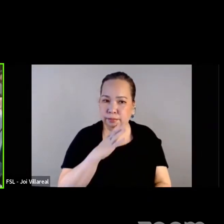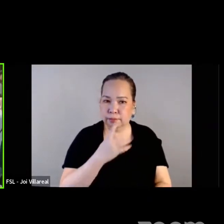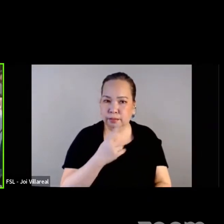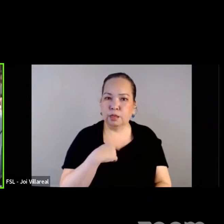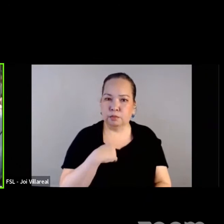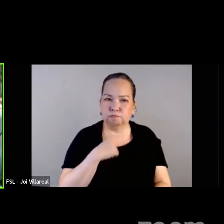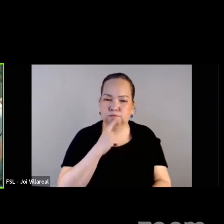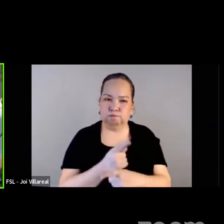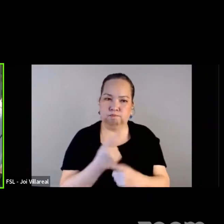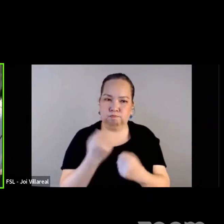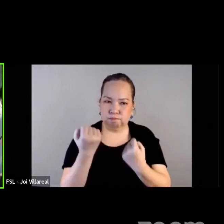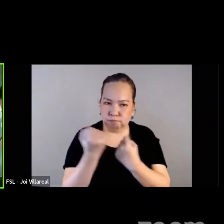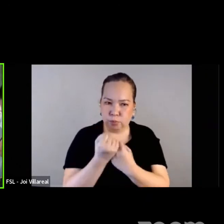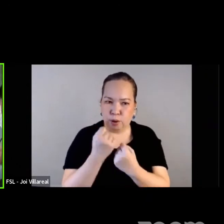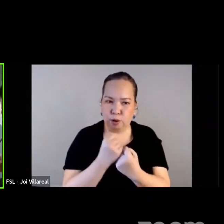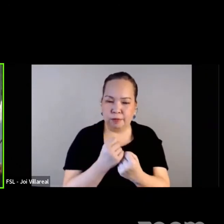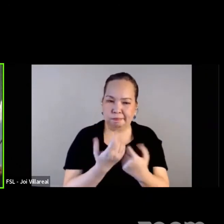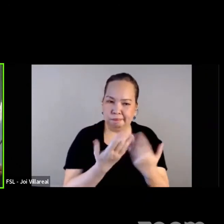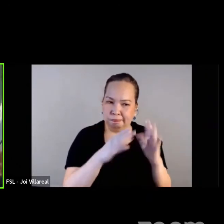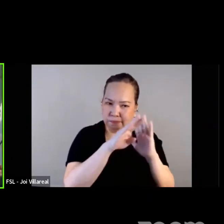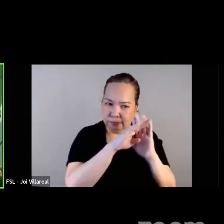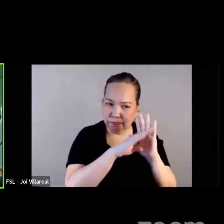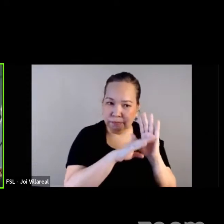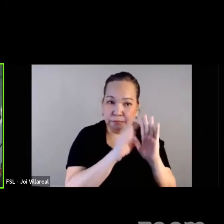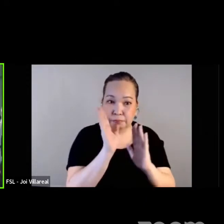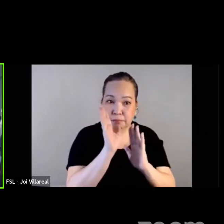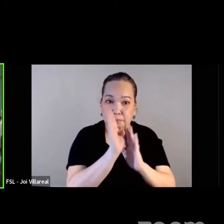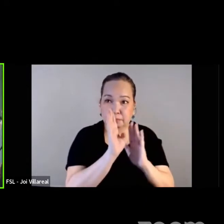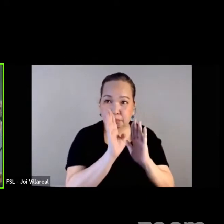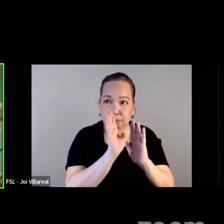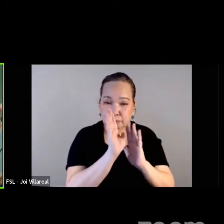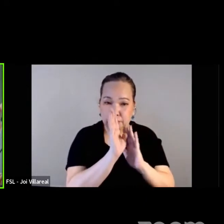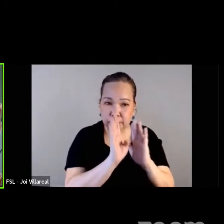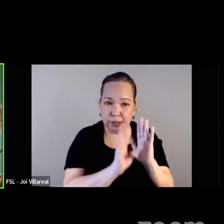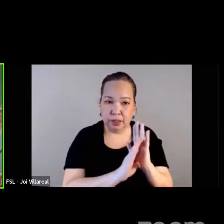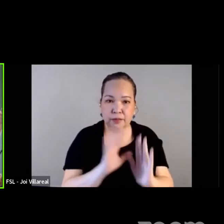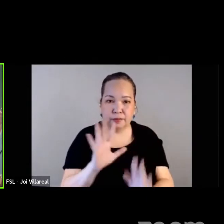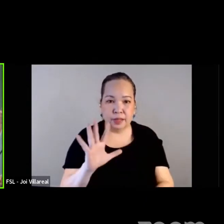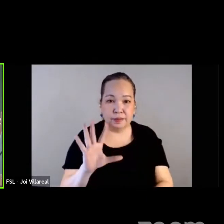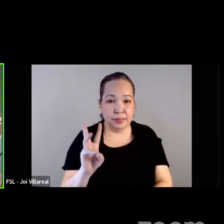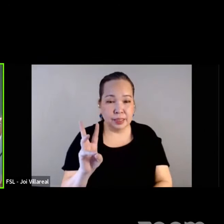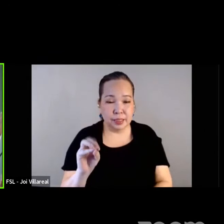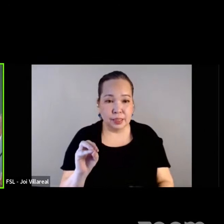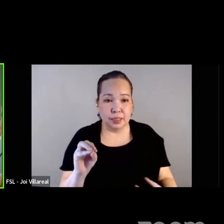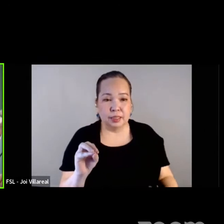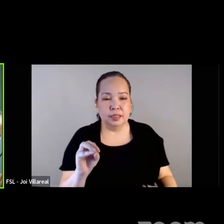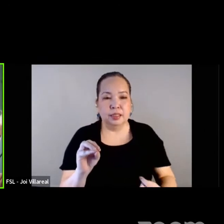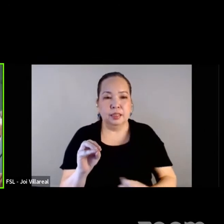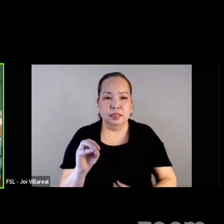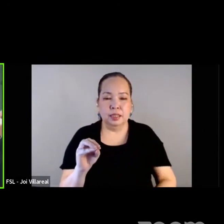laudable bills, House Bill 560, number 560 and